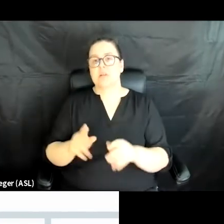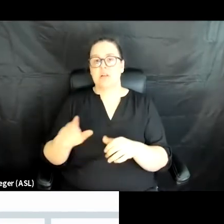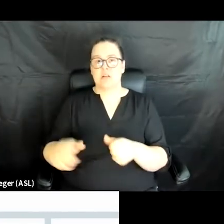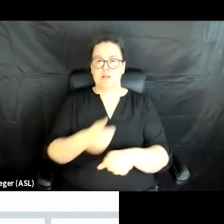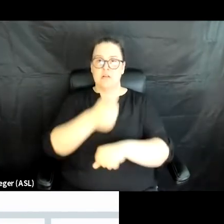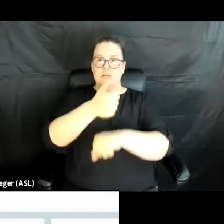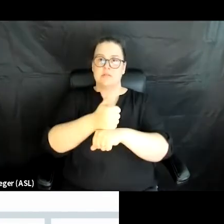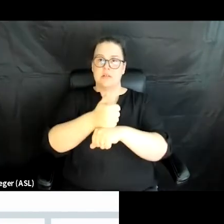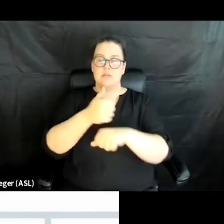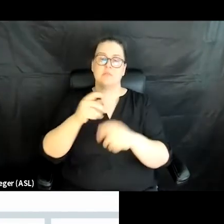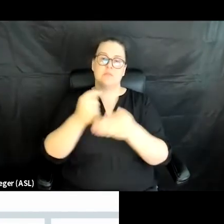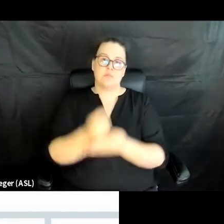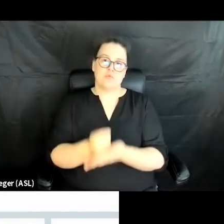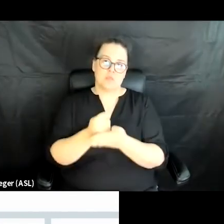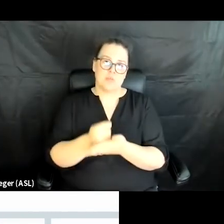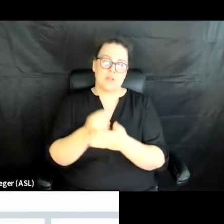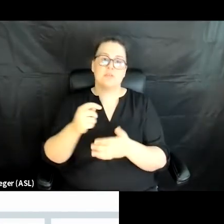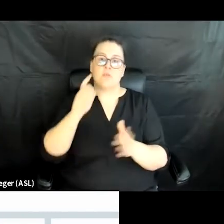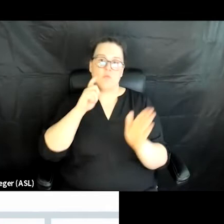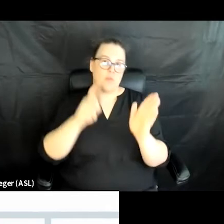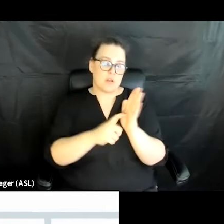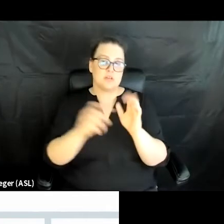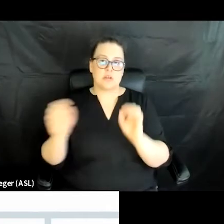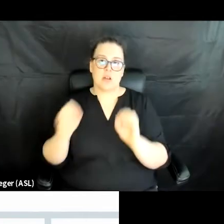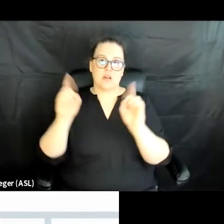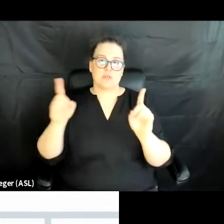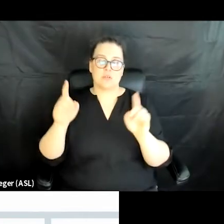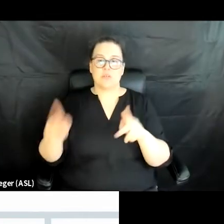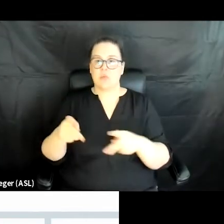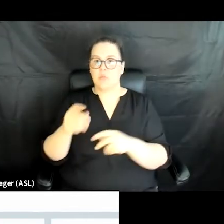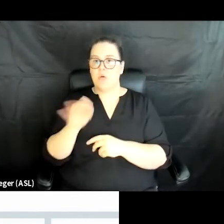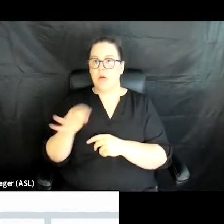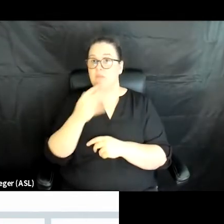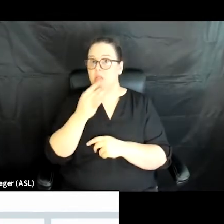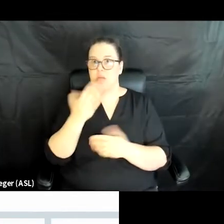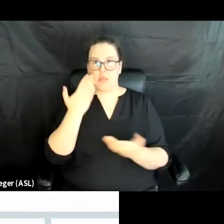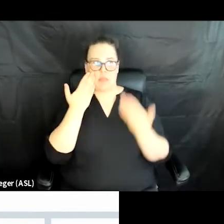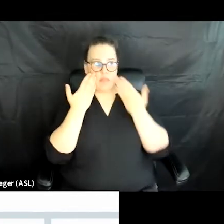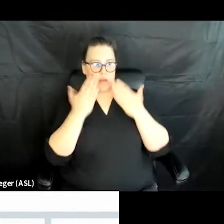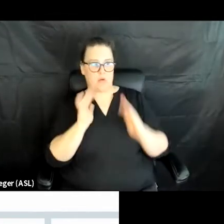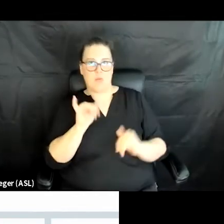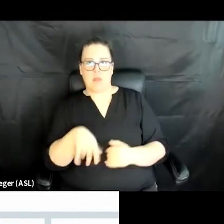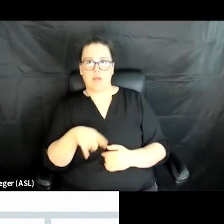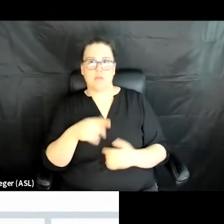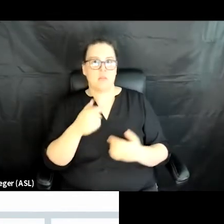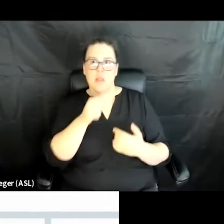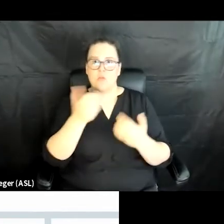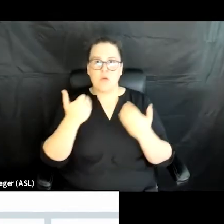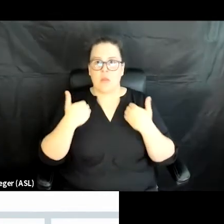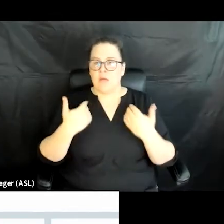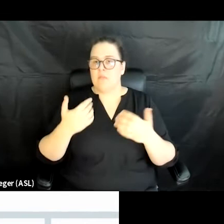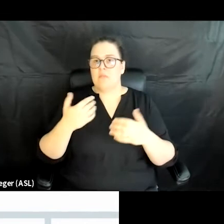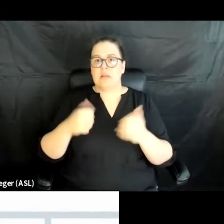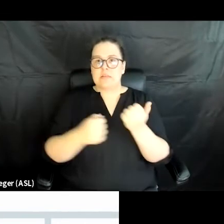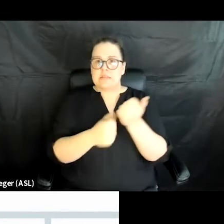treatments and recognition and education for persons of color, to know that some do not actually know that there's assistance for them, so that they'll